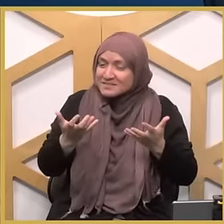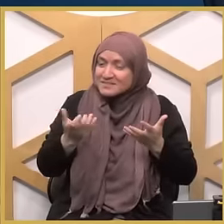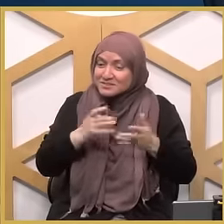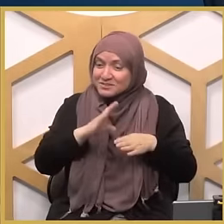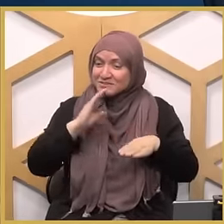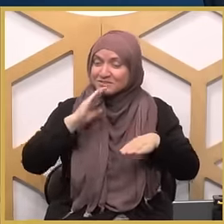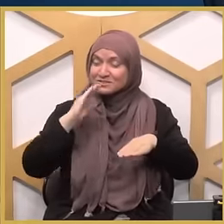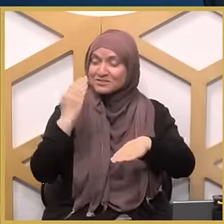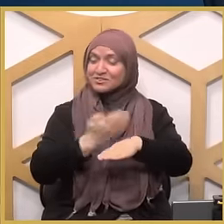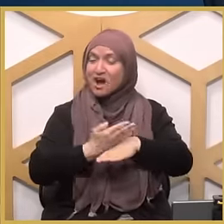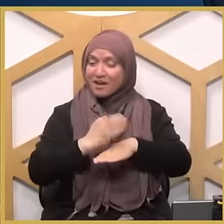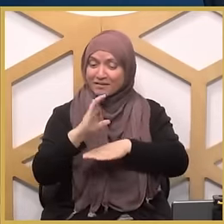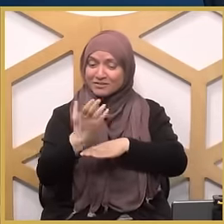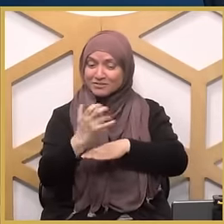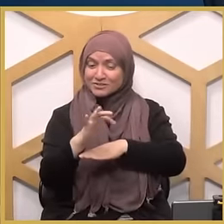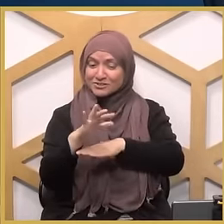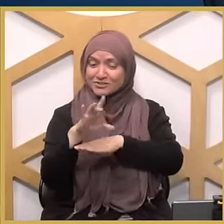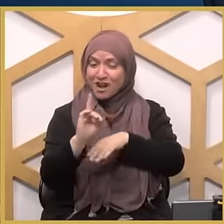Ibrahim alayhi salam, what would you say?